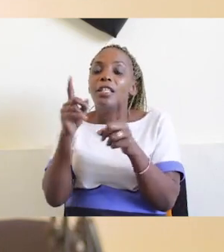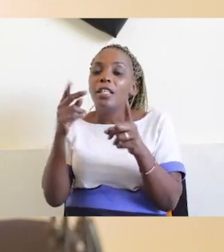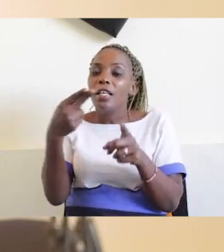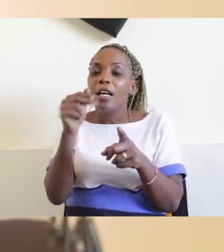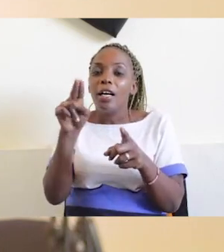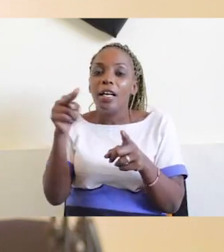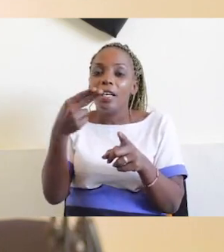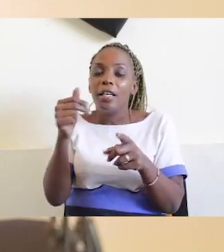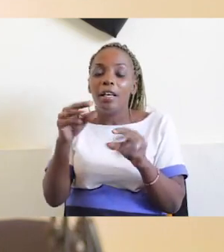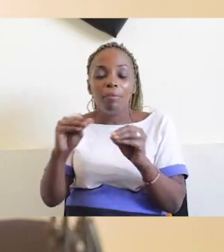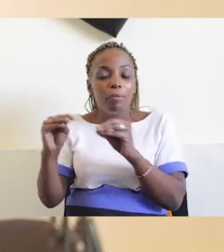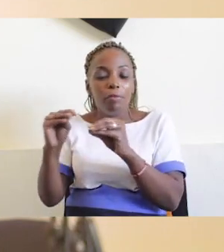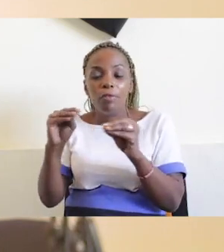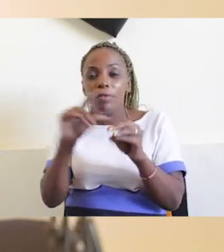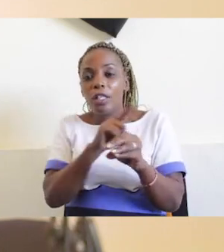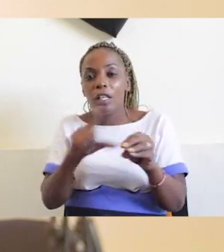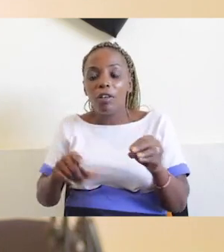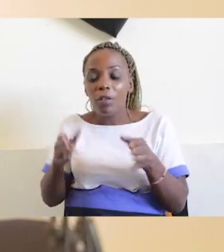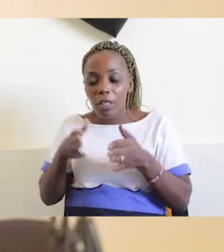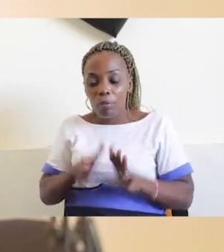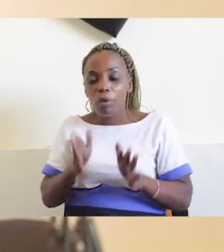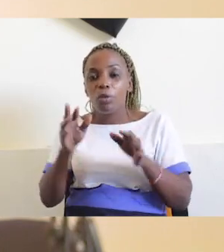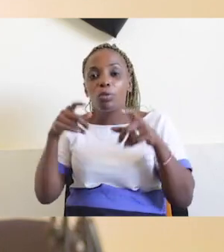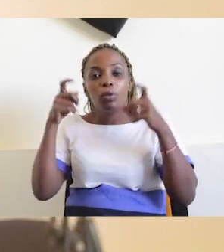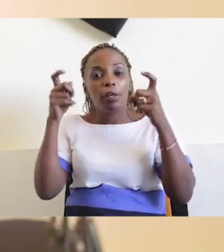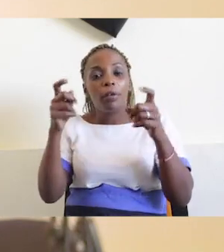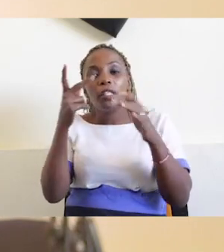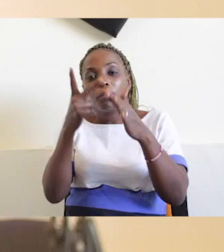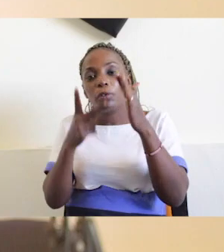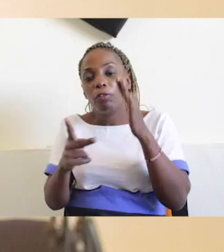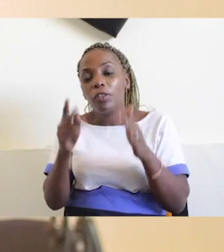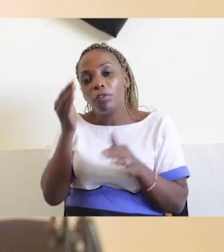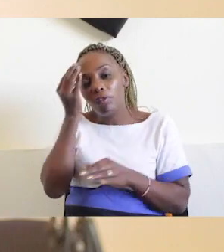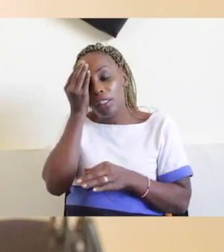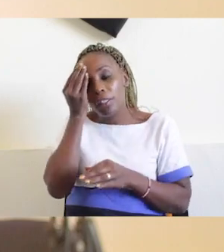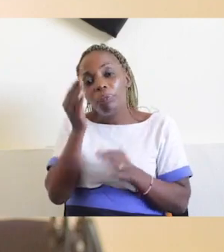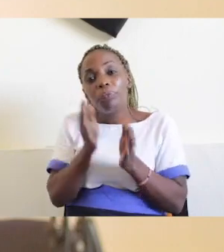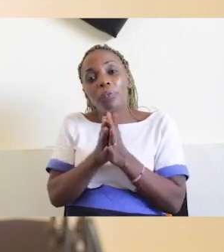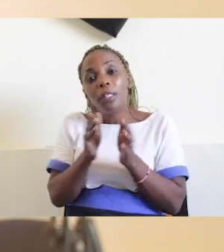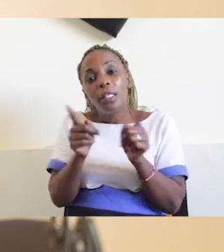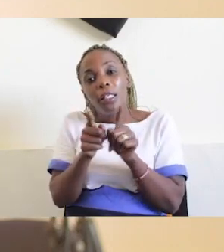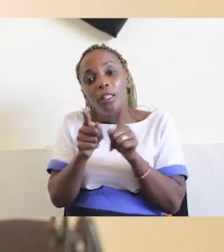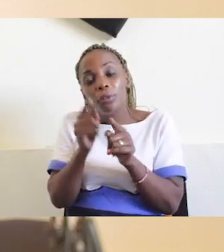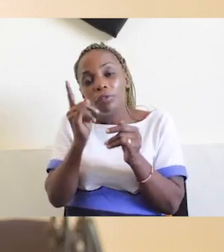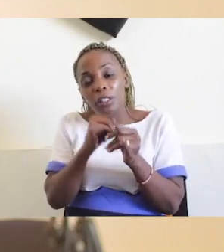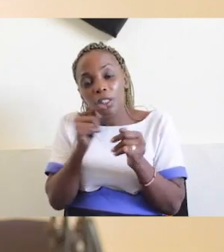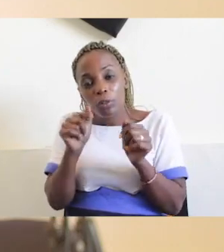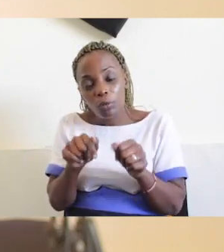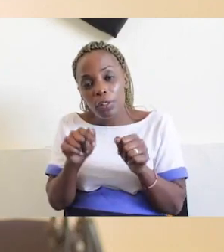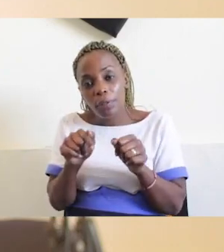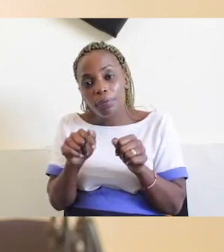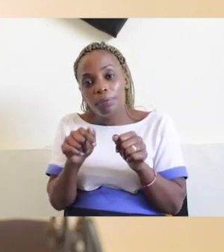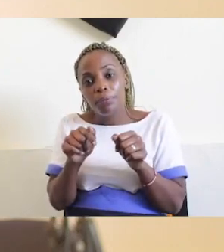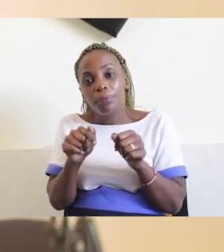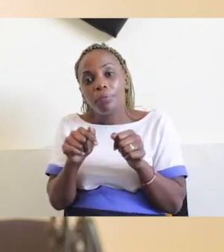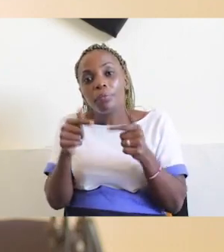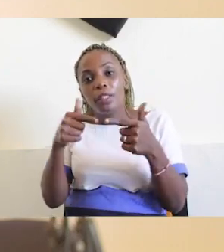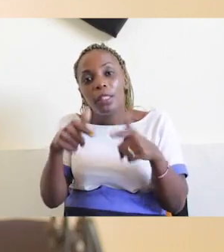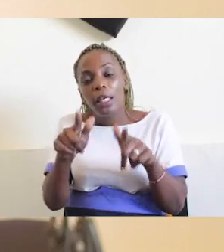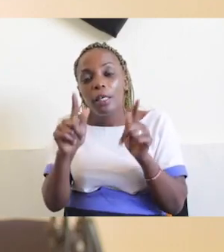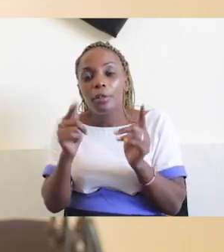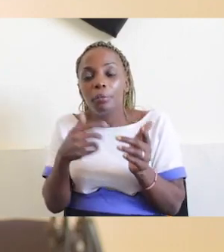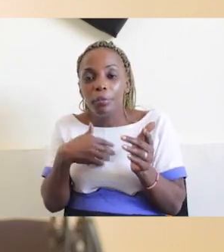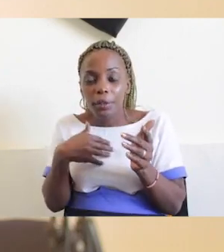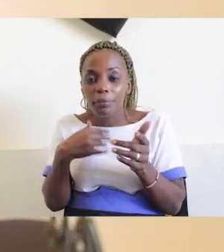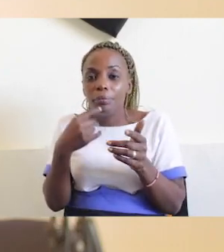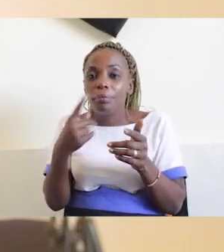with the Lord and birthed one of the great prophets of Israel. And so as we conclude today, allow me to